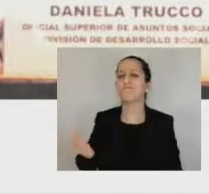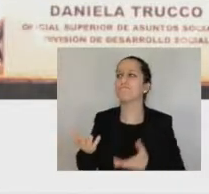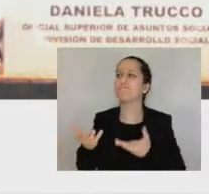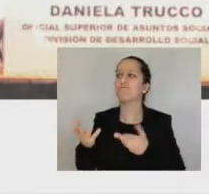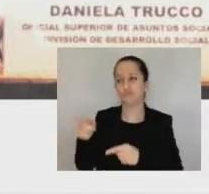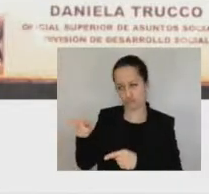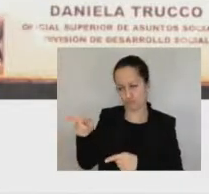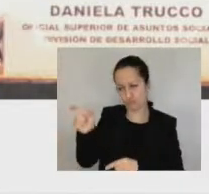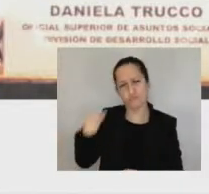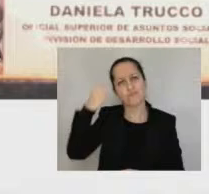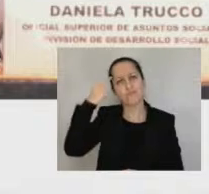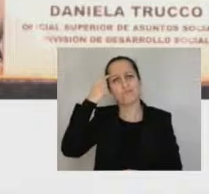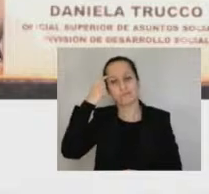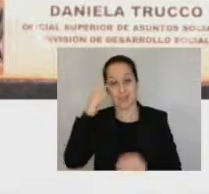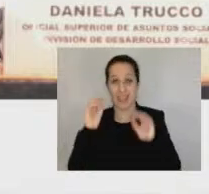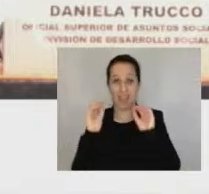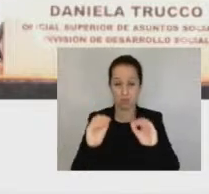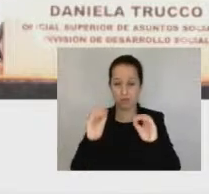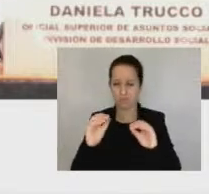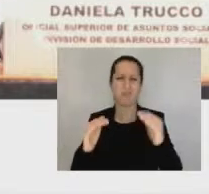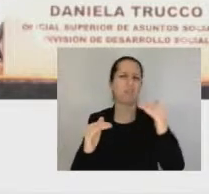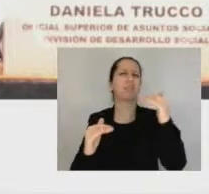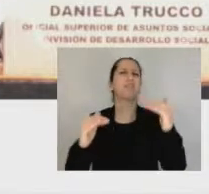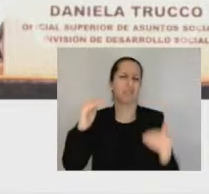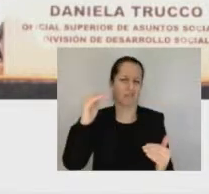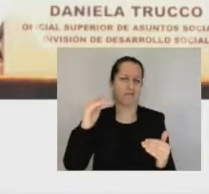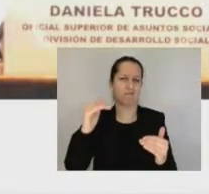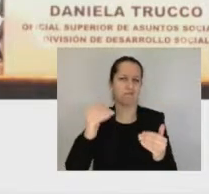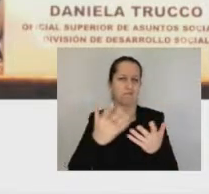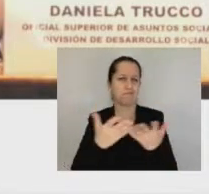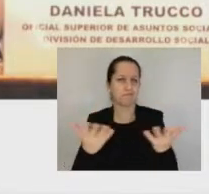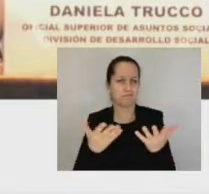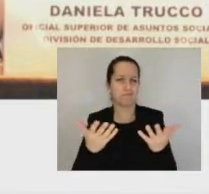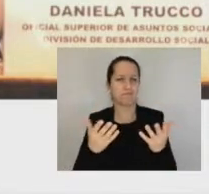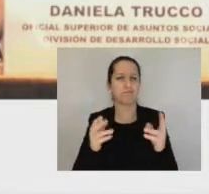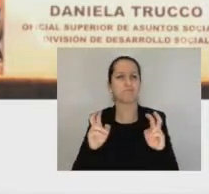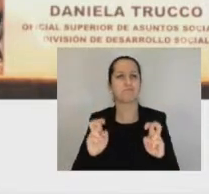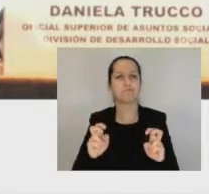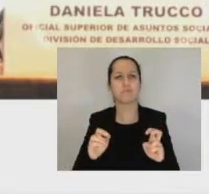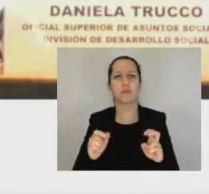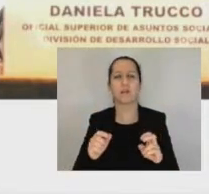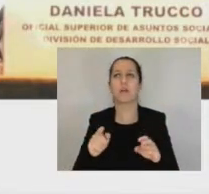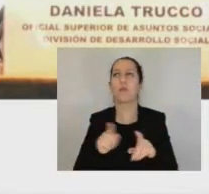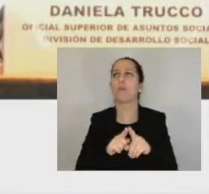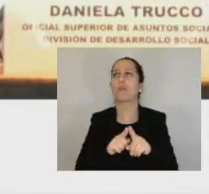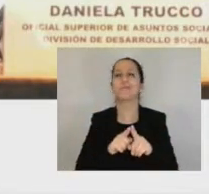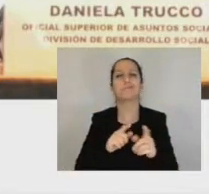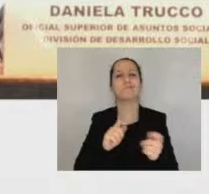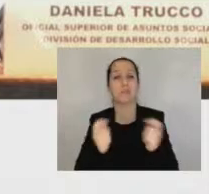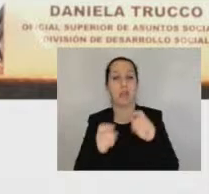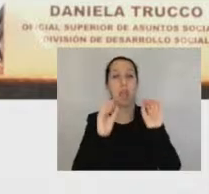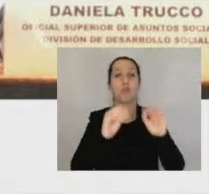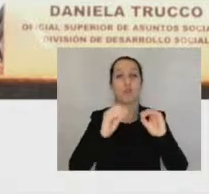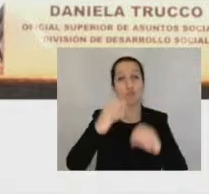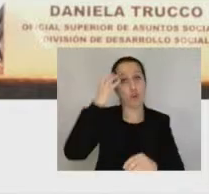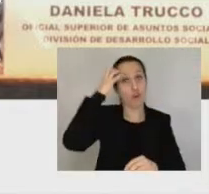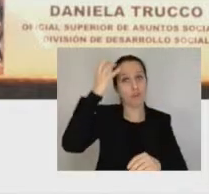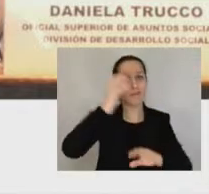how education inequality, as shown in the regions, is related to the